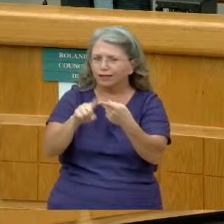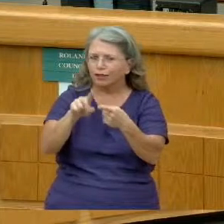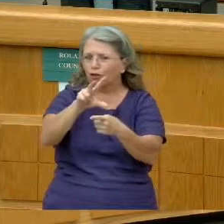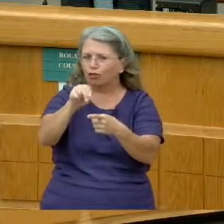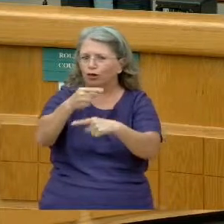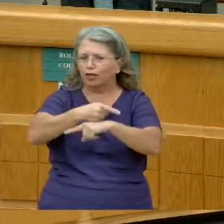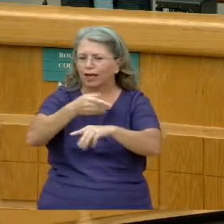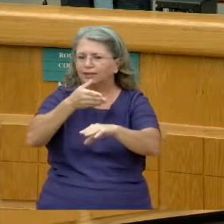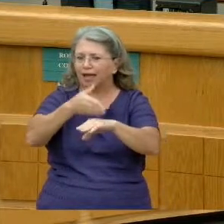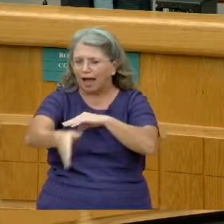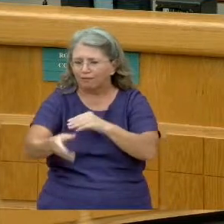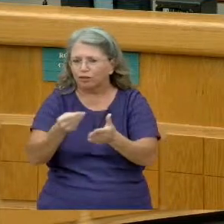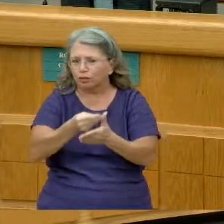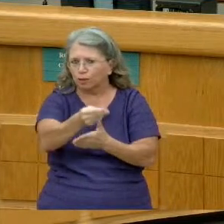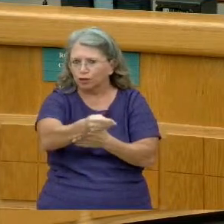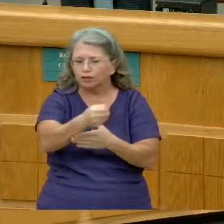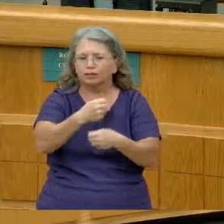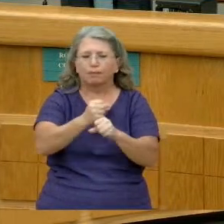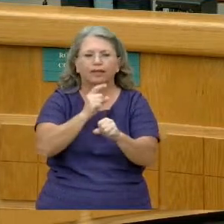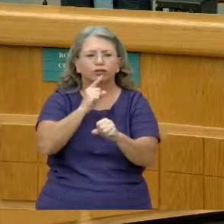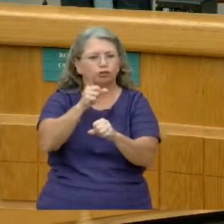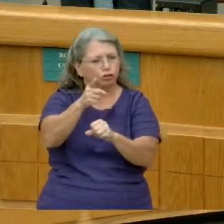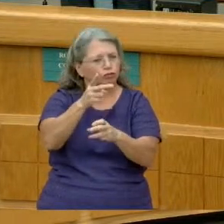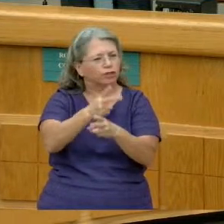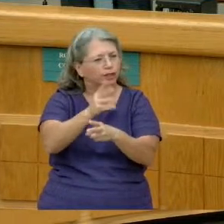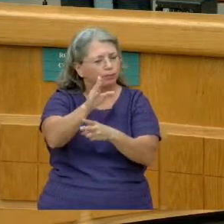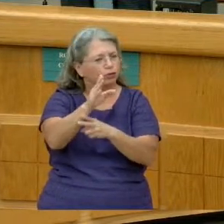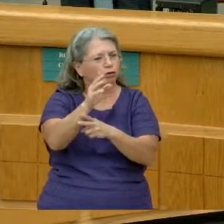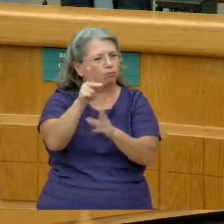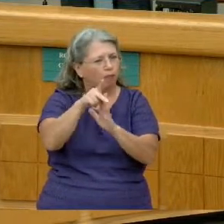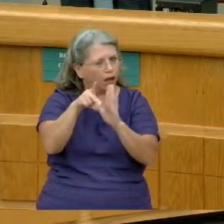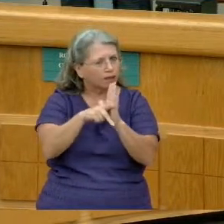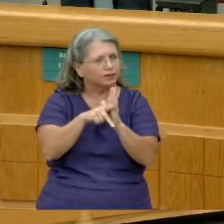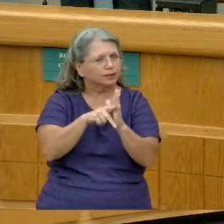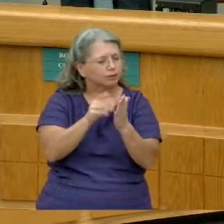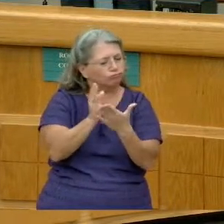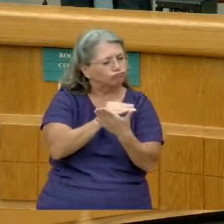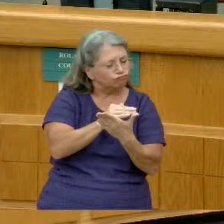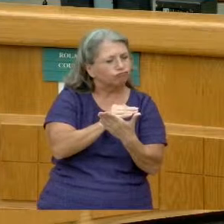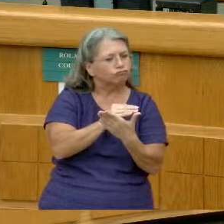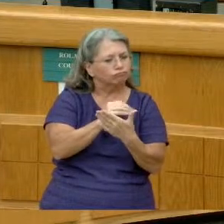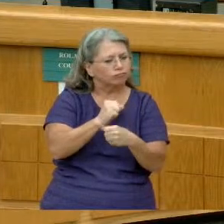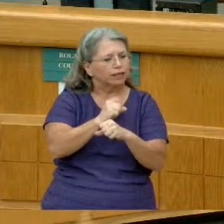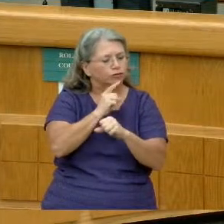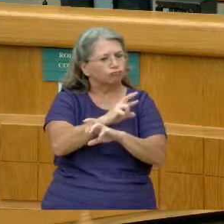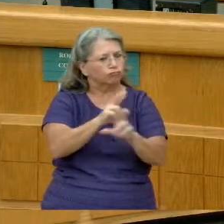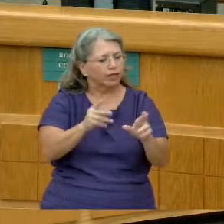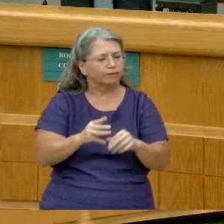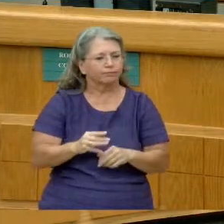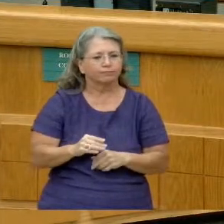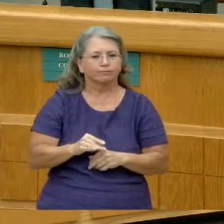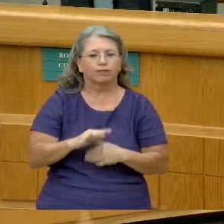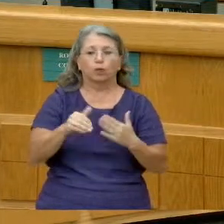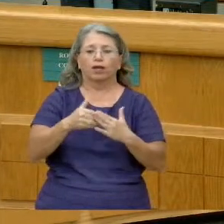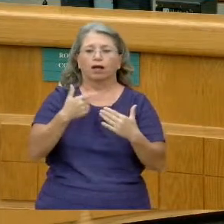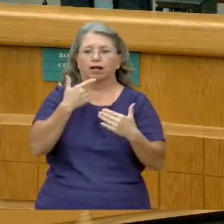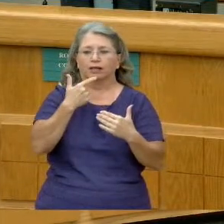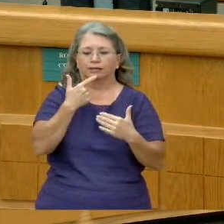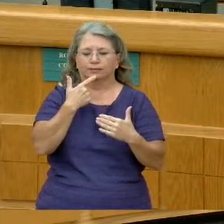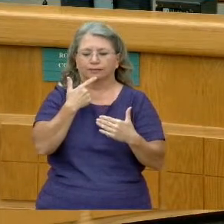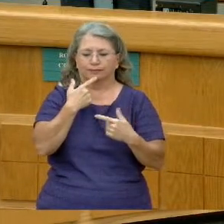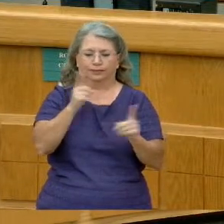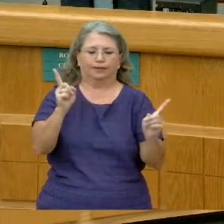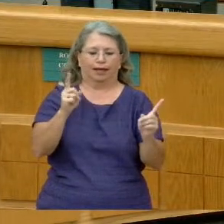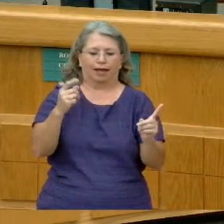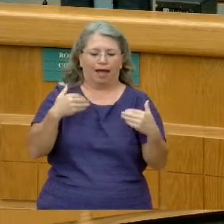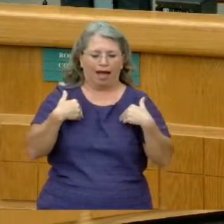up-to-date information about your policy. We all say have a plan ready. That's that preparedness. So you